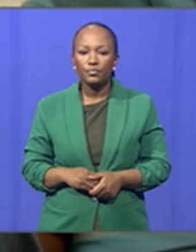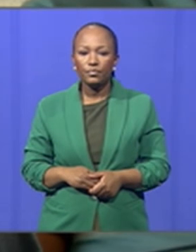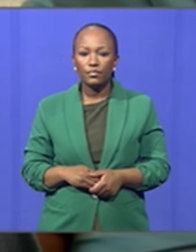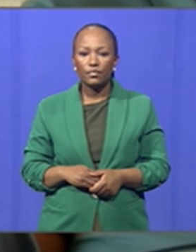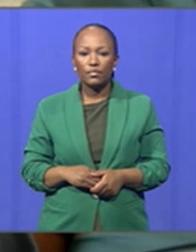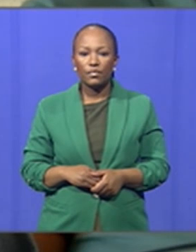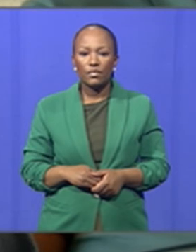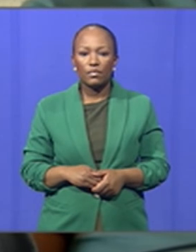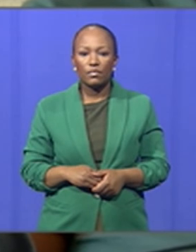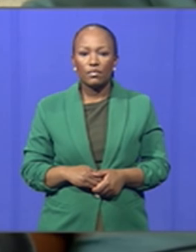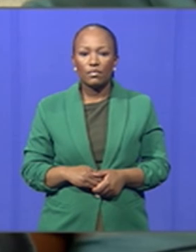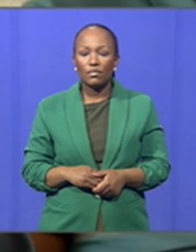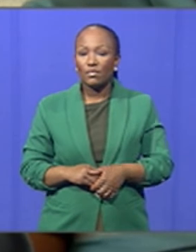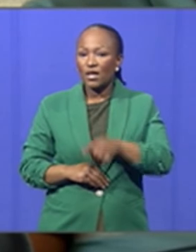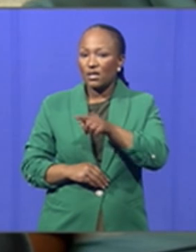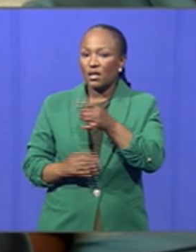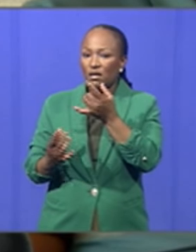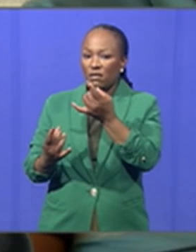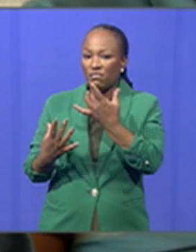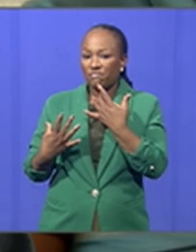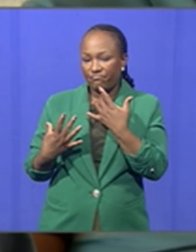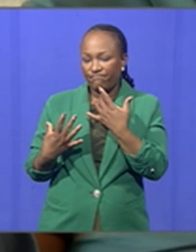ba santse ba sa emetše o tlo dia di